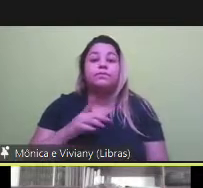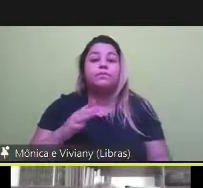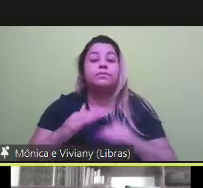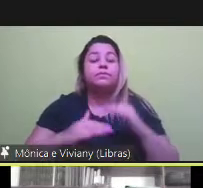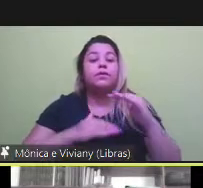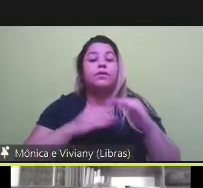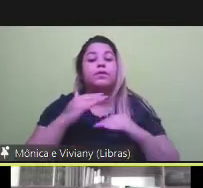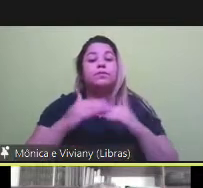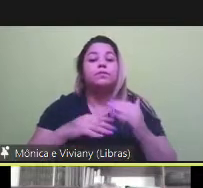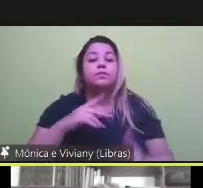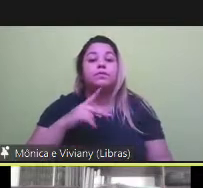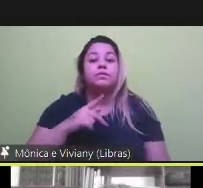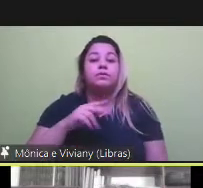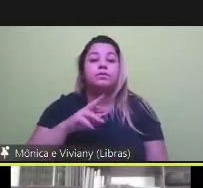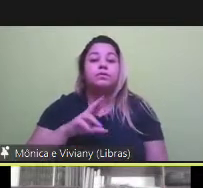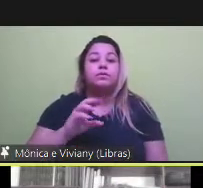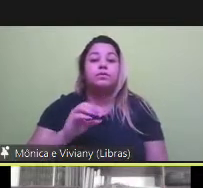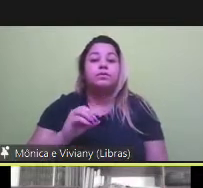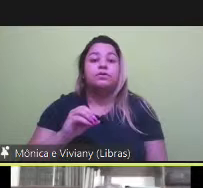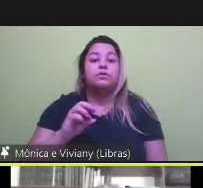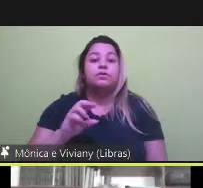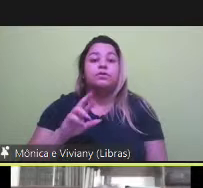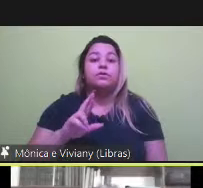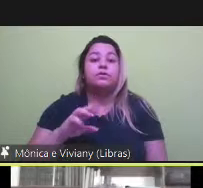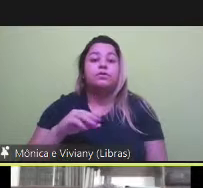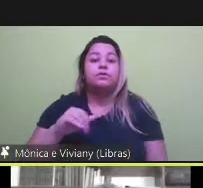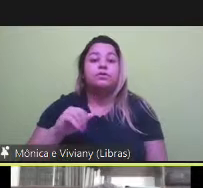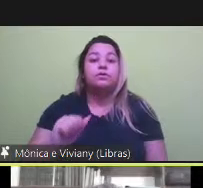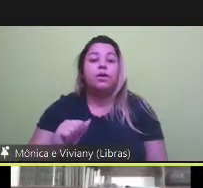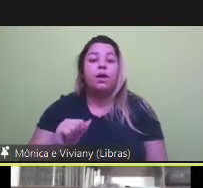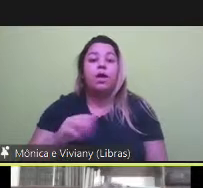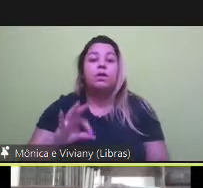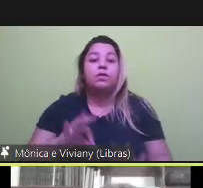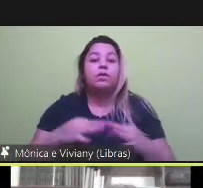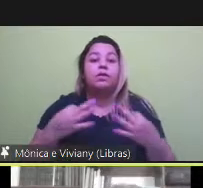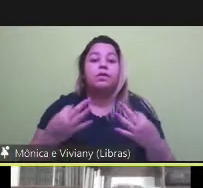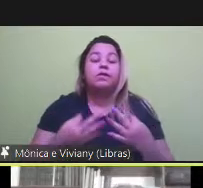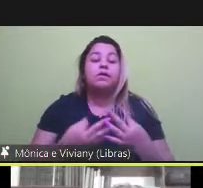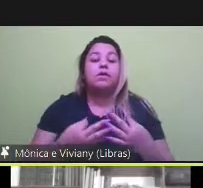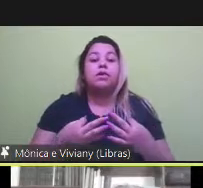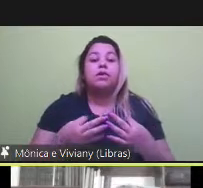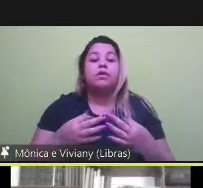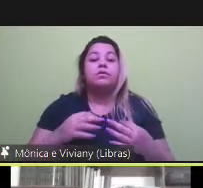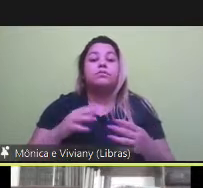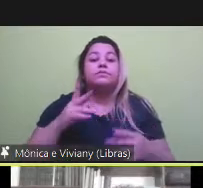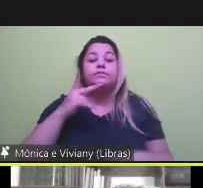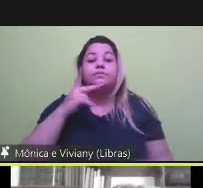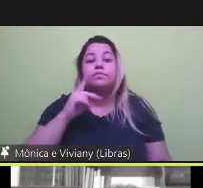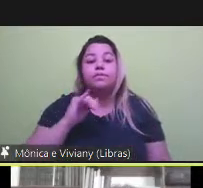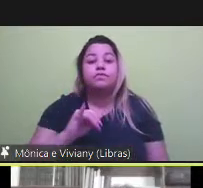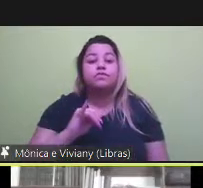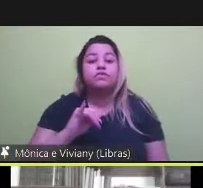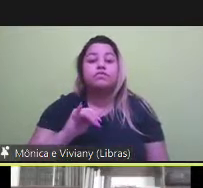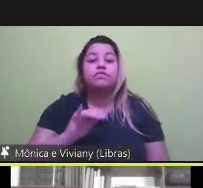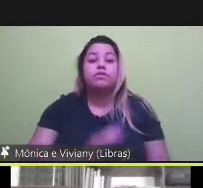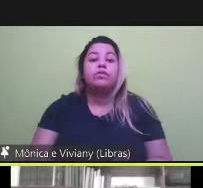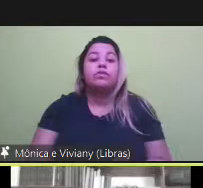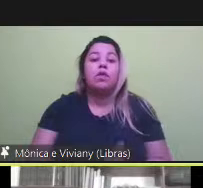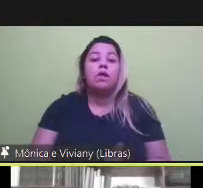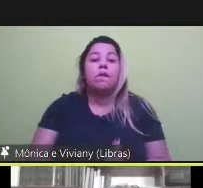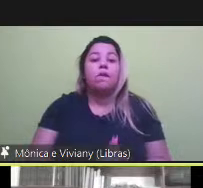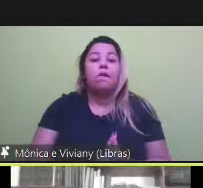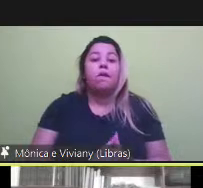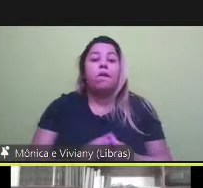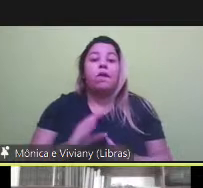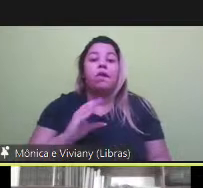students, the involvement of families through the associations of parents and of mothers and fathers, and the incorporation of